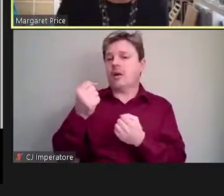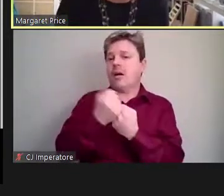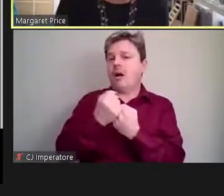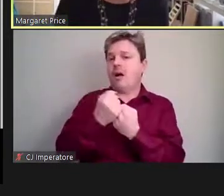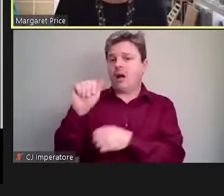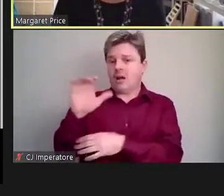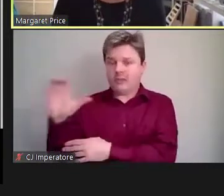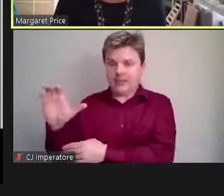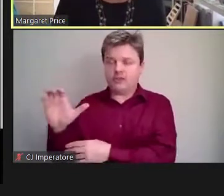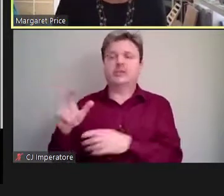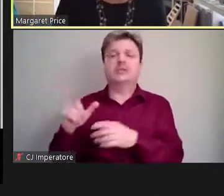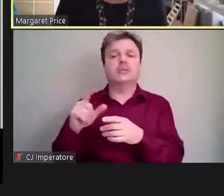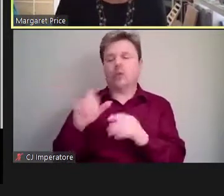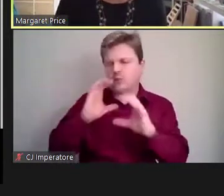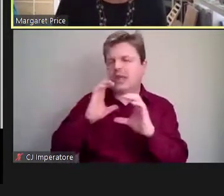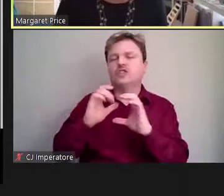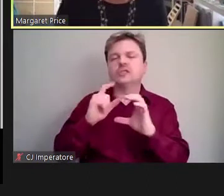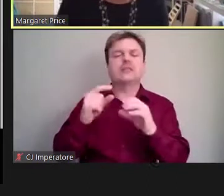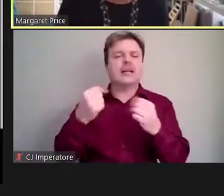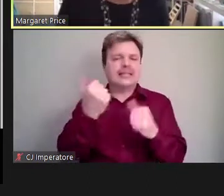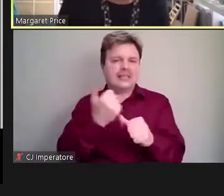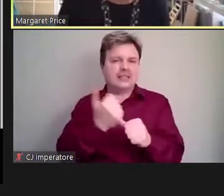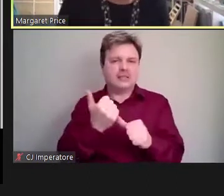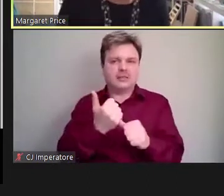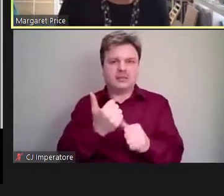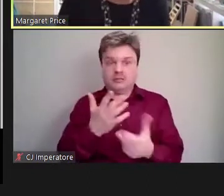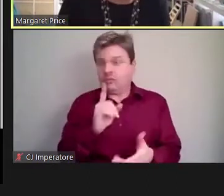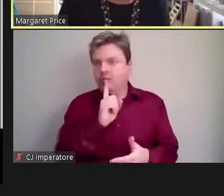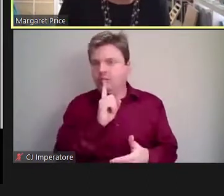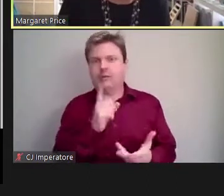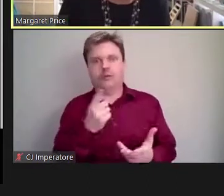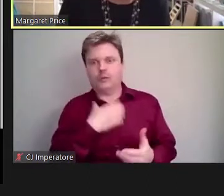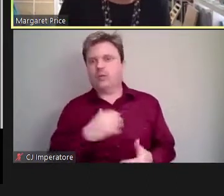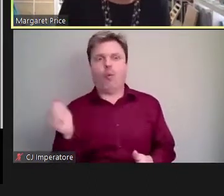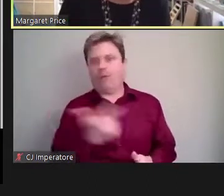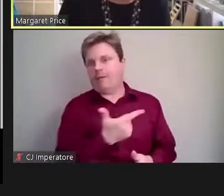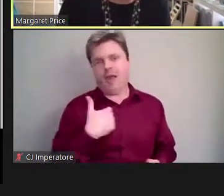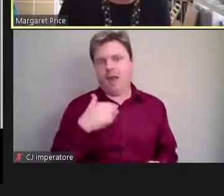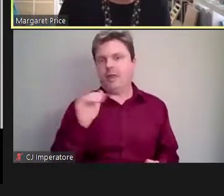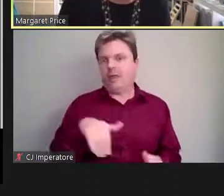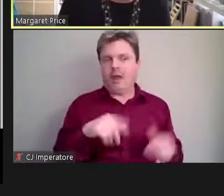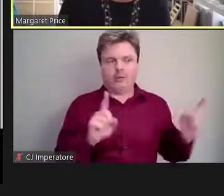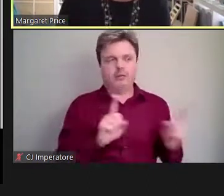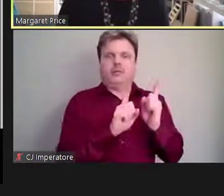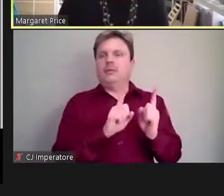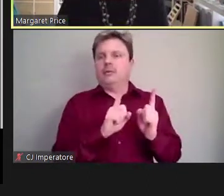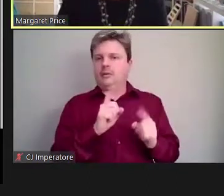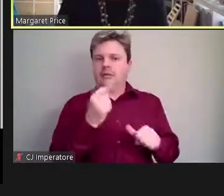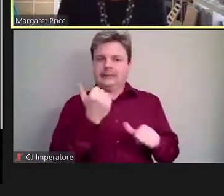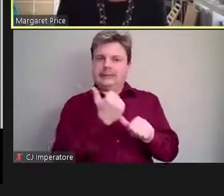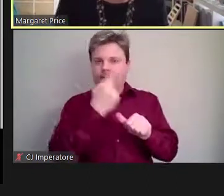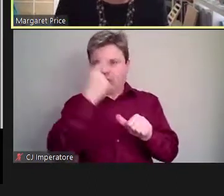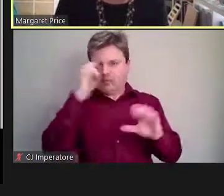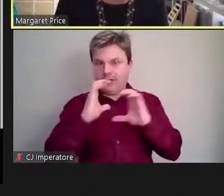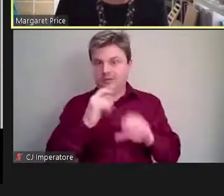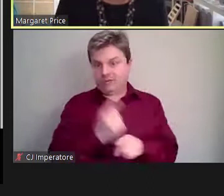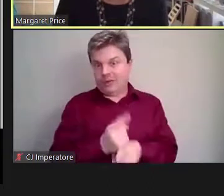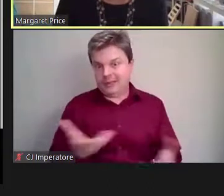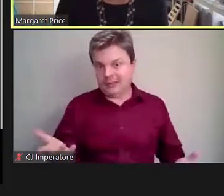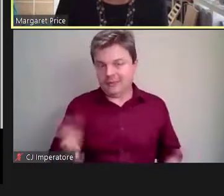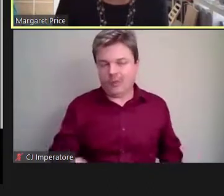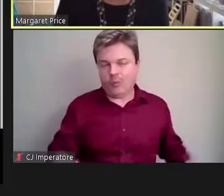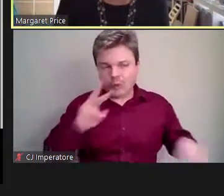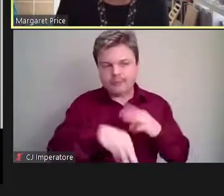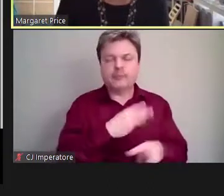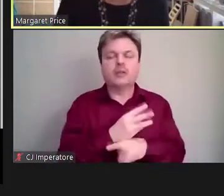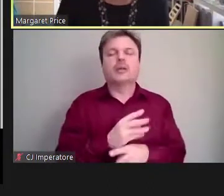like to have communication assistants to help us function better in the world. But there can be a prevailing stereotype that